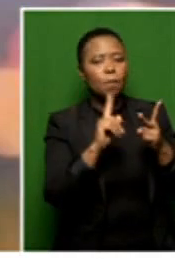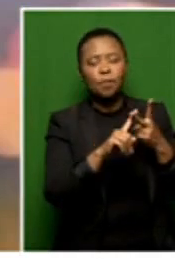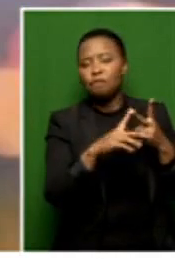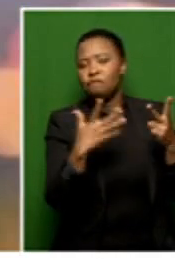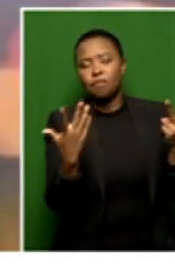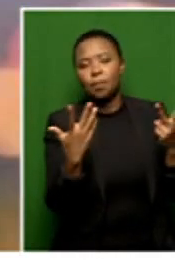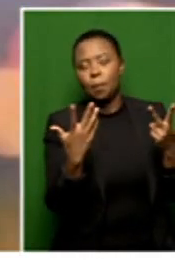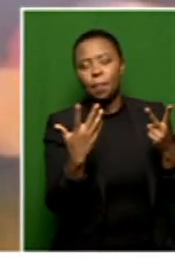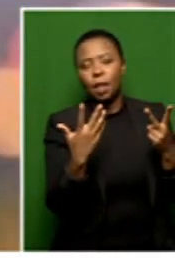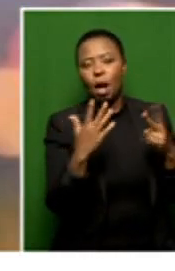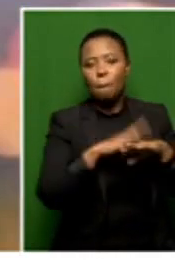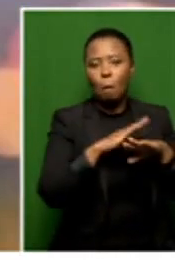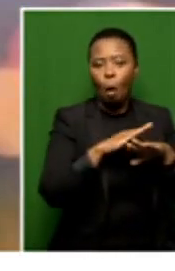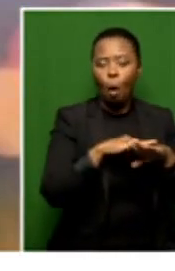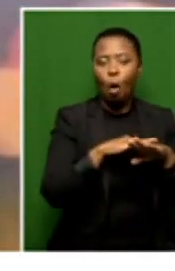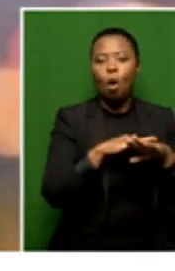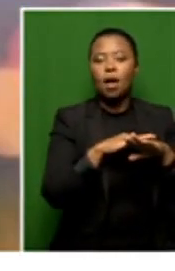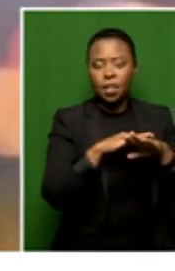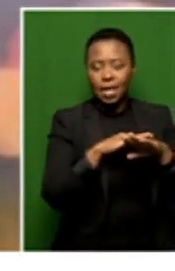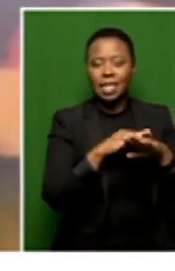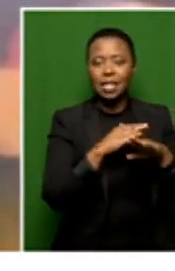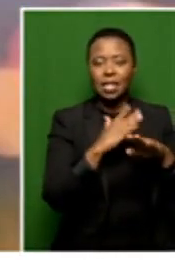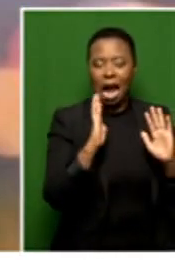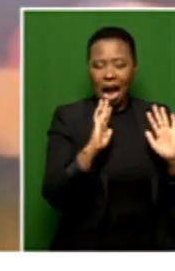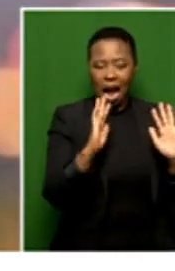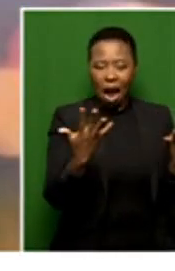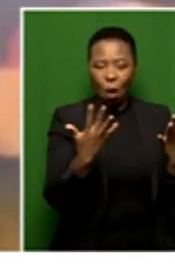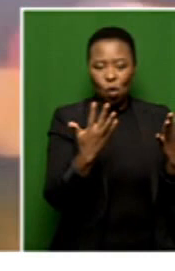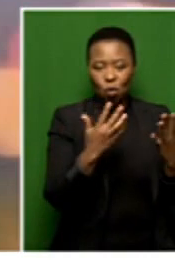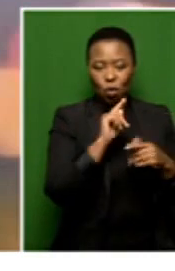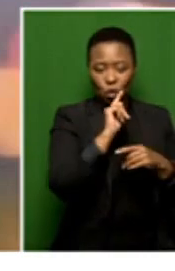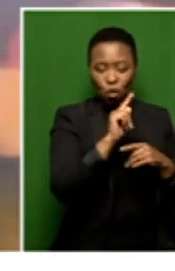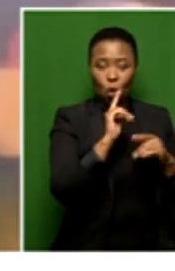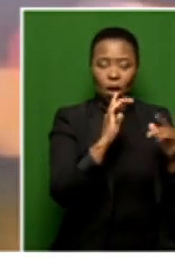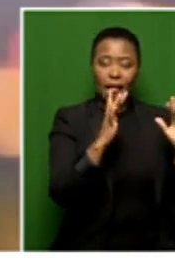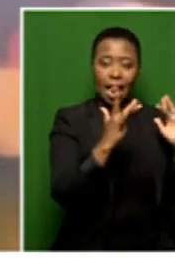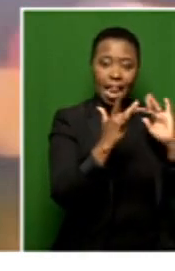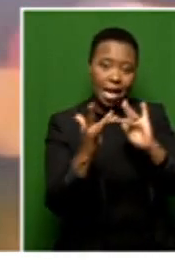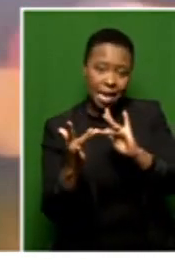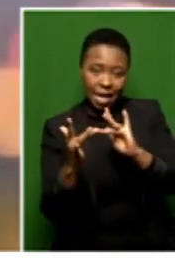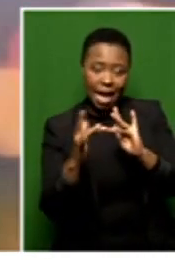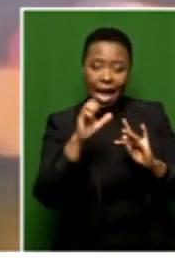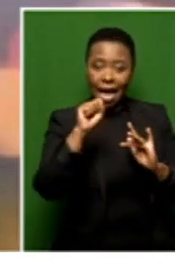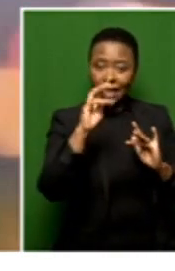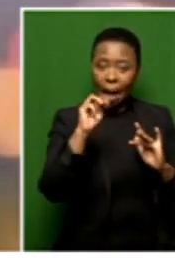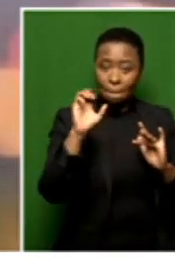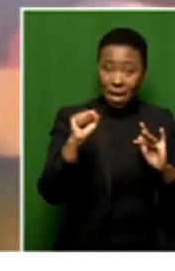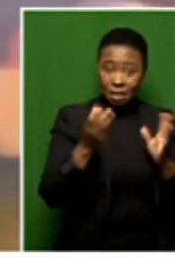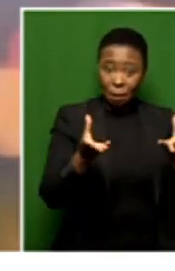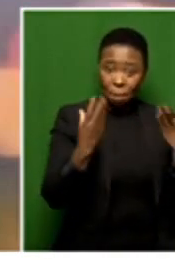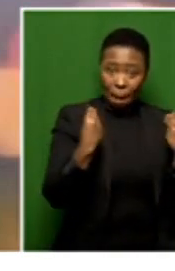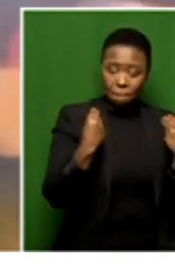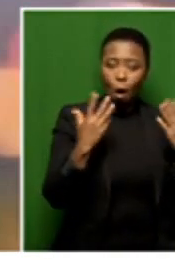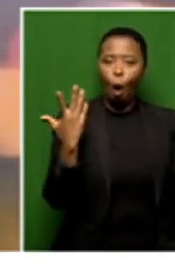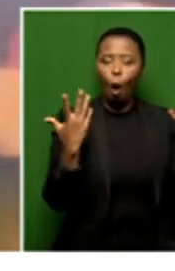victim, and manual in the sense of whether you're receiving a link via an SMS, so it's phishing in the